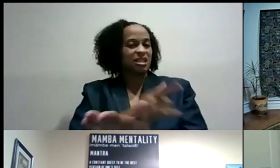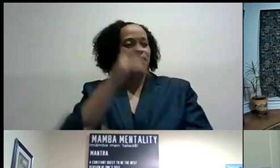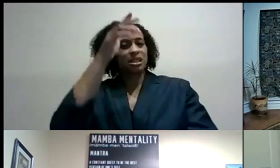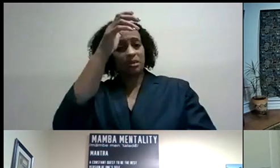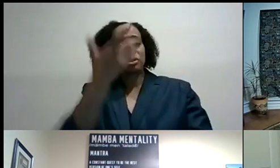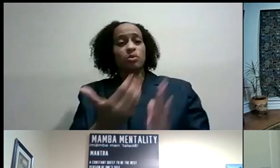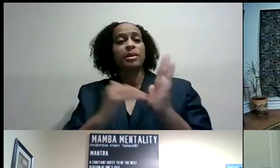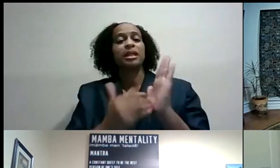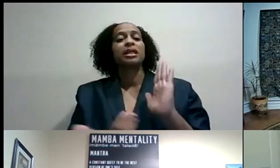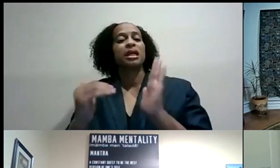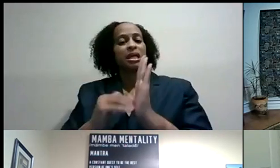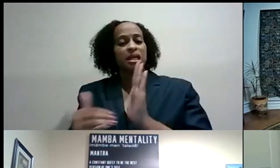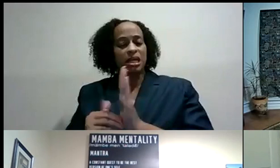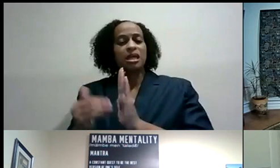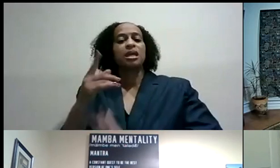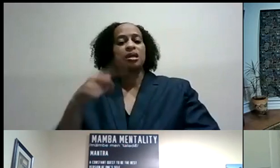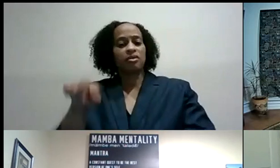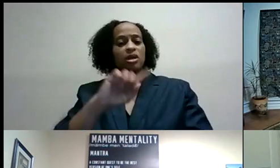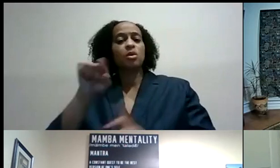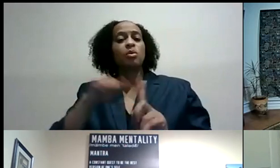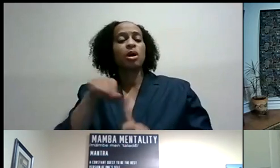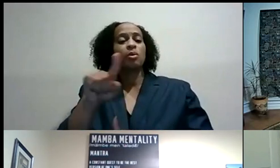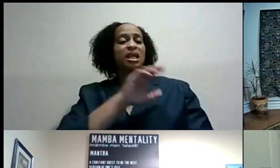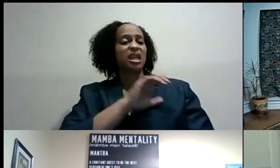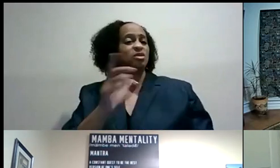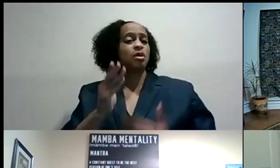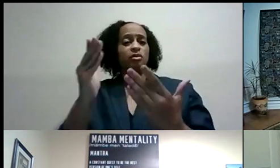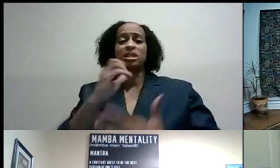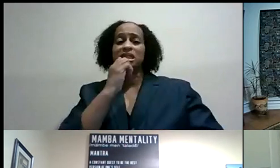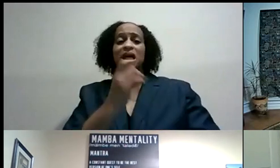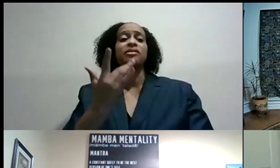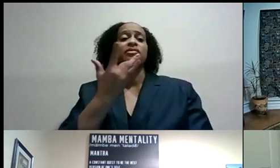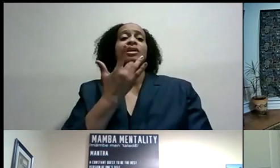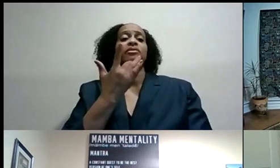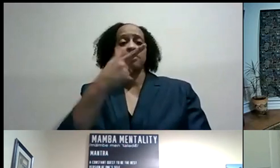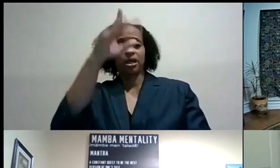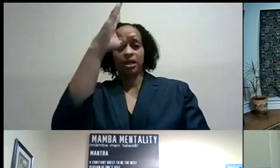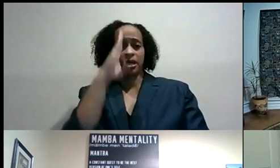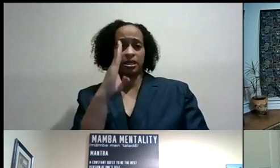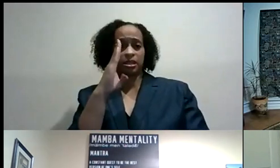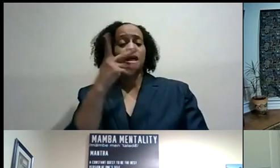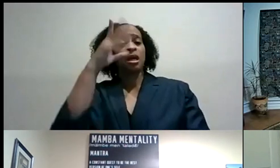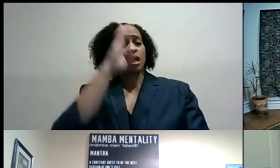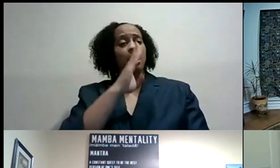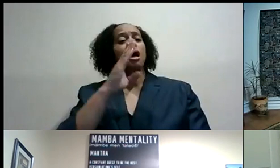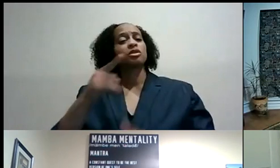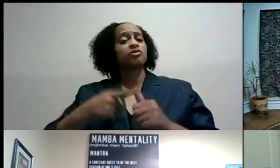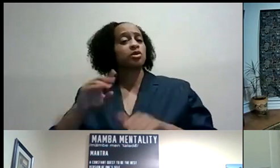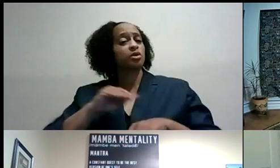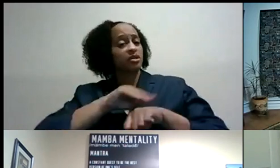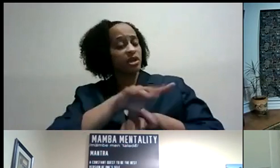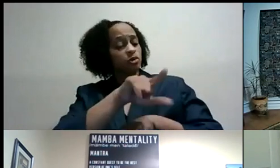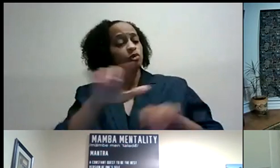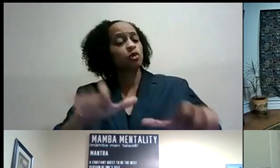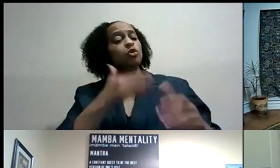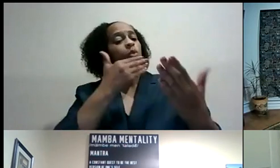repeated again, even when Cain's offering was not favored by God. God's first advice to Cain was to do